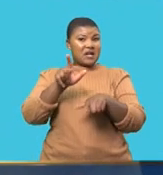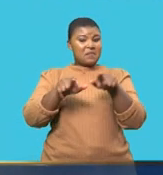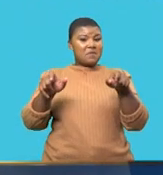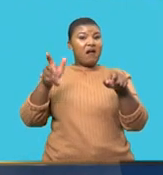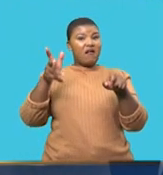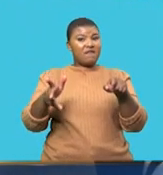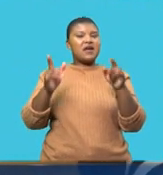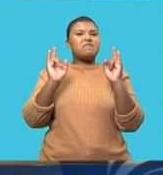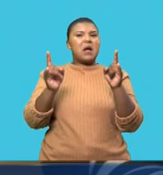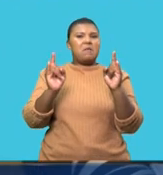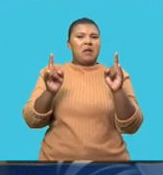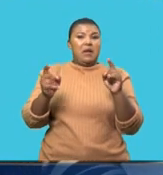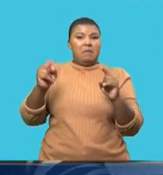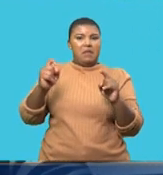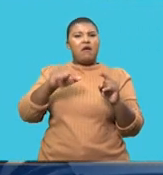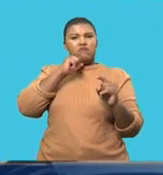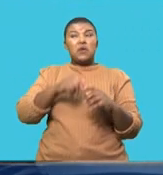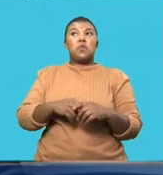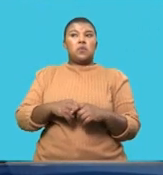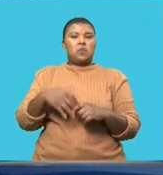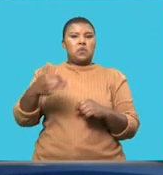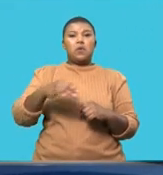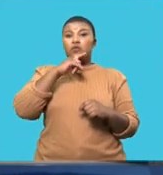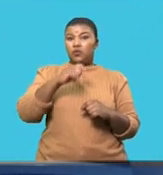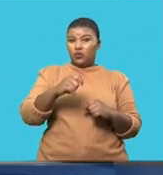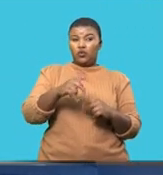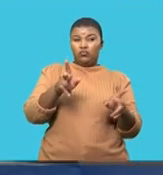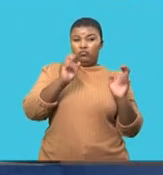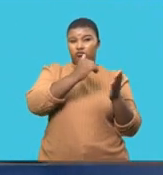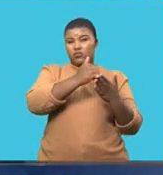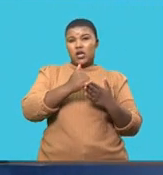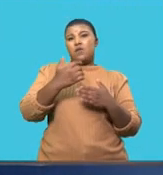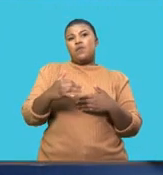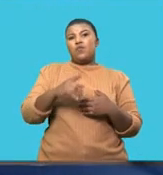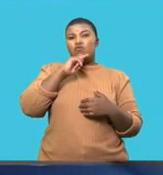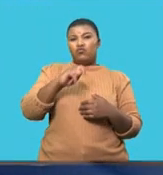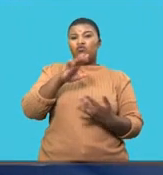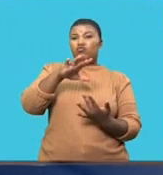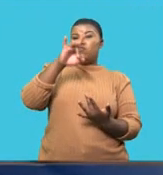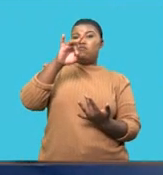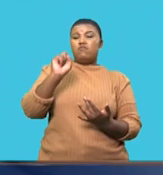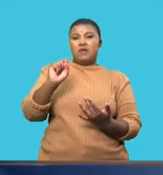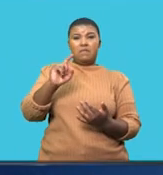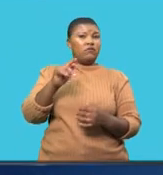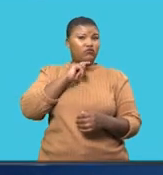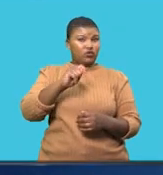ena kgalemelong ya gore ditshebeletso ba fumantshwe tsa mantlha tse tlhokang kgethollo le